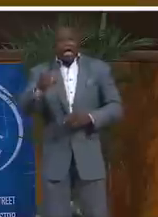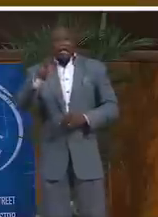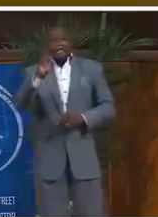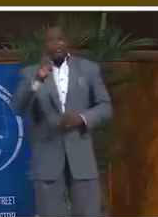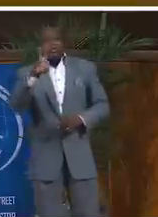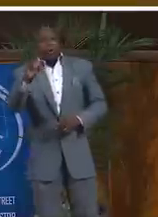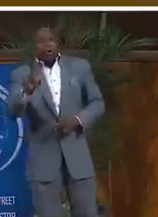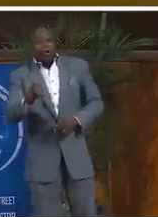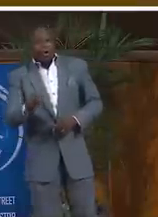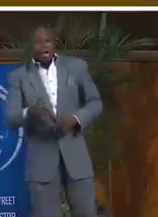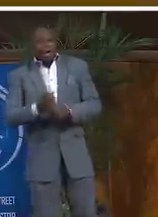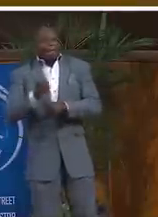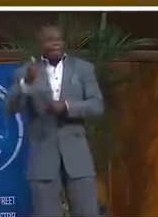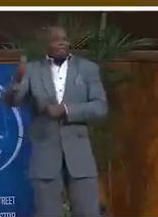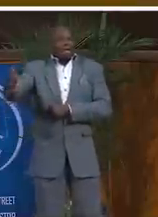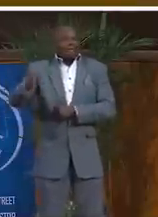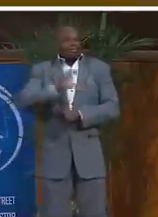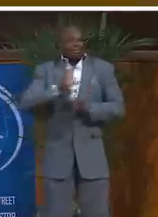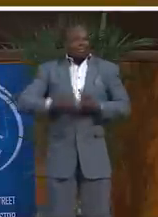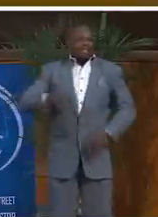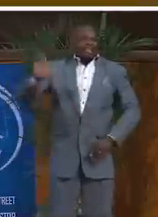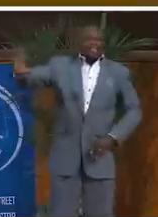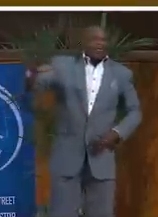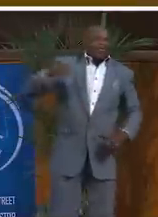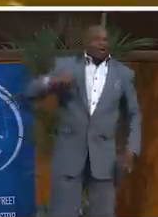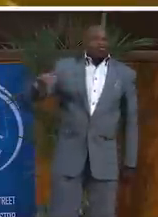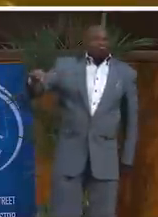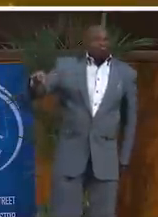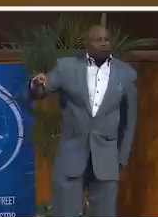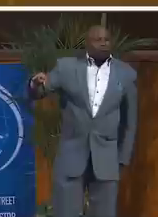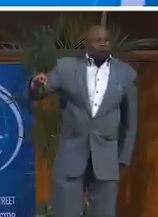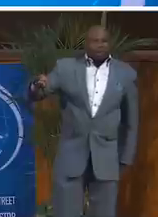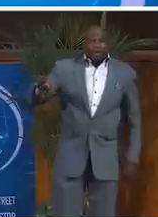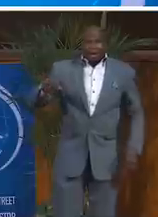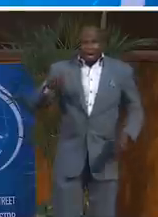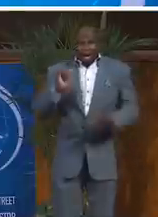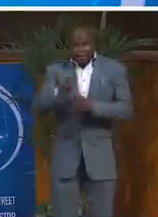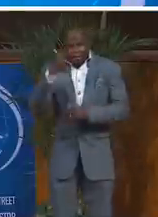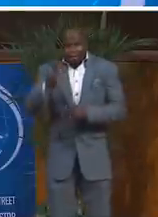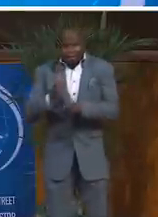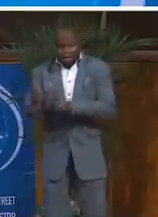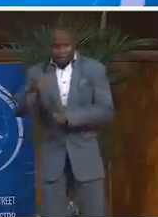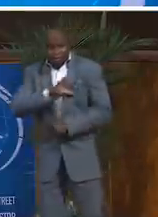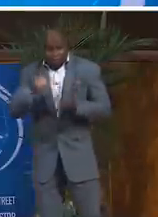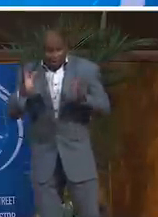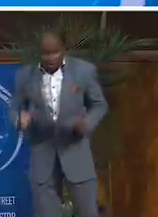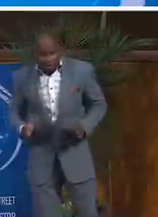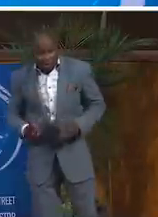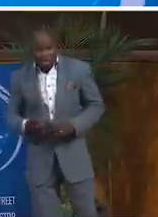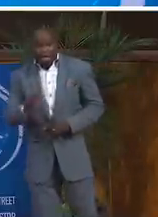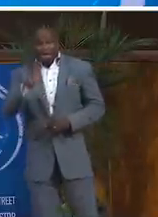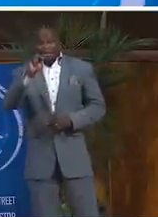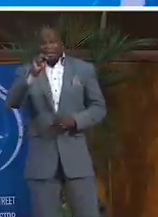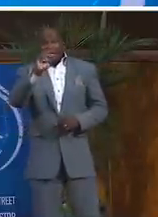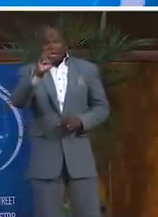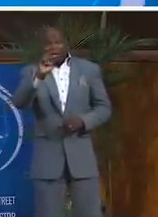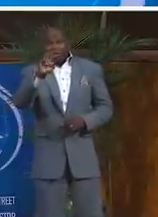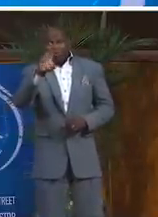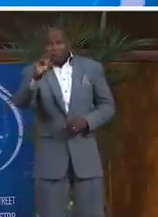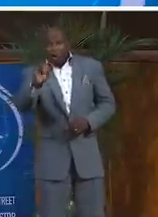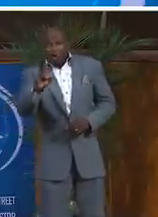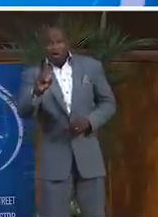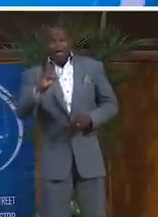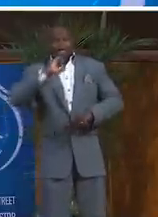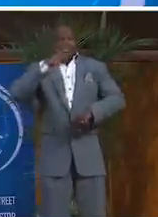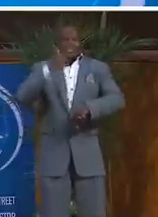Nero blames the Christians. And as a result of blaming the Christians, Nero initiates a